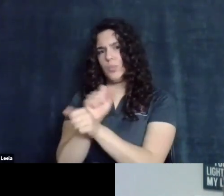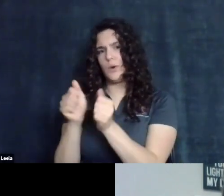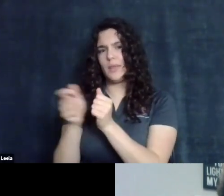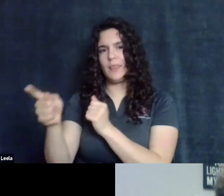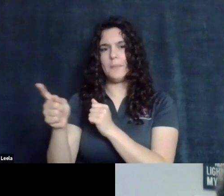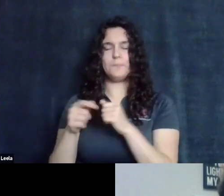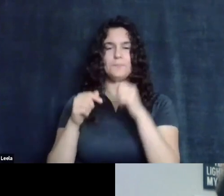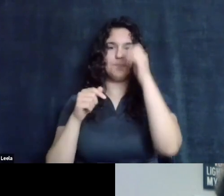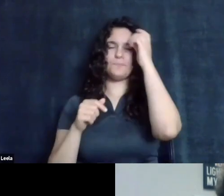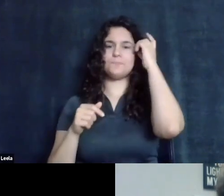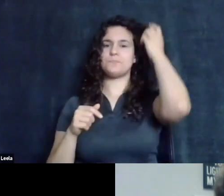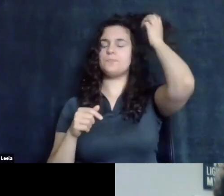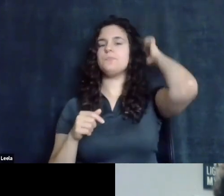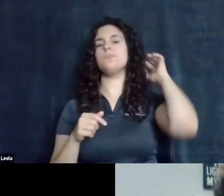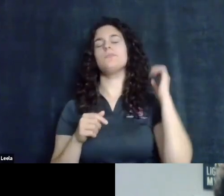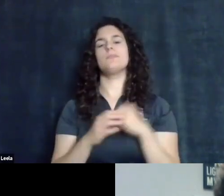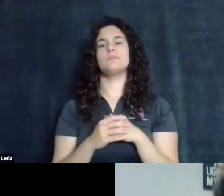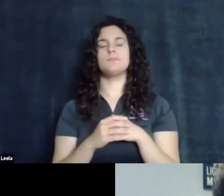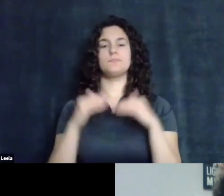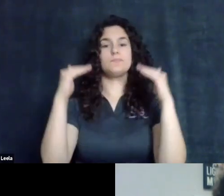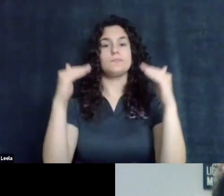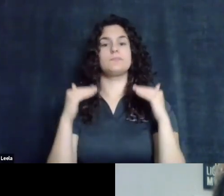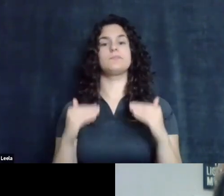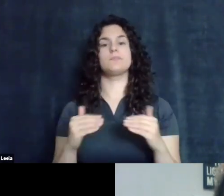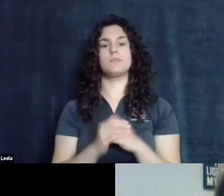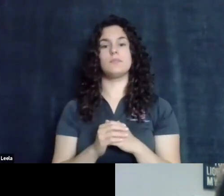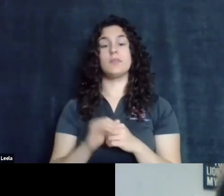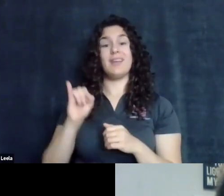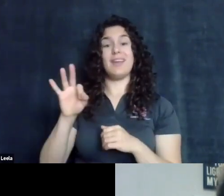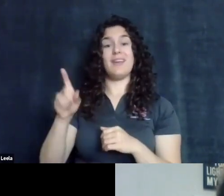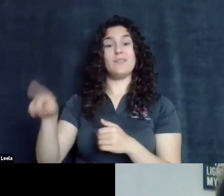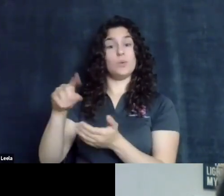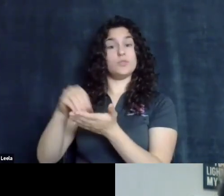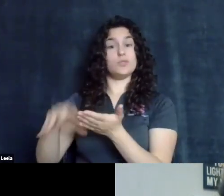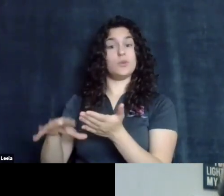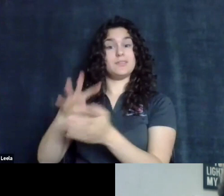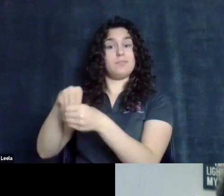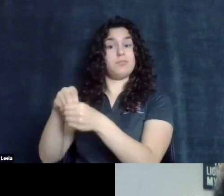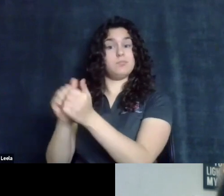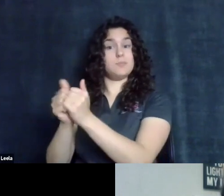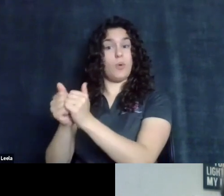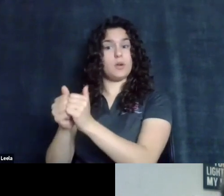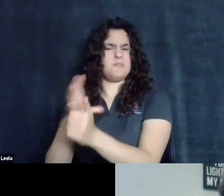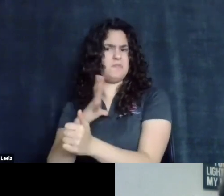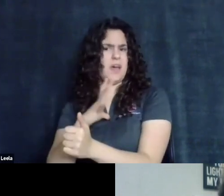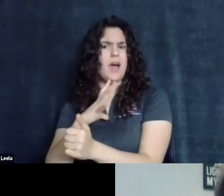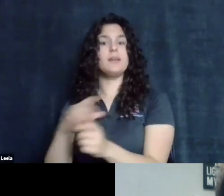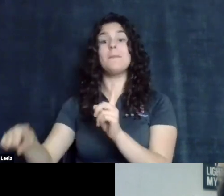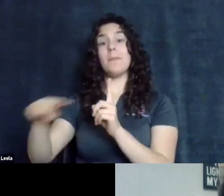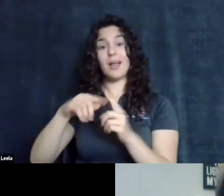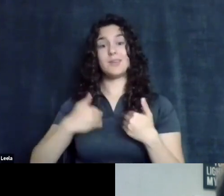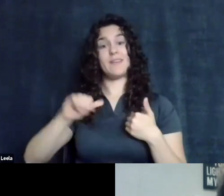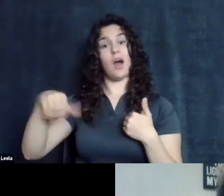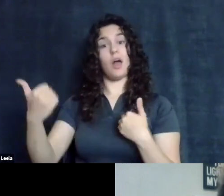Aside from any sports that you guys may be involved in, we also have several student organizations just at the university as a whole,